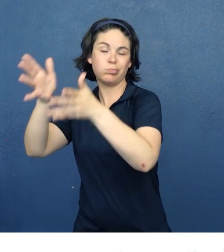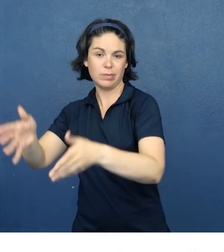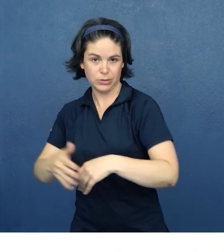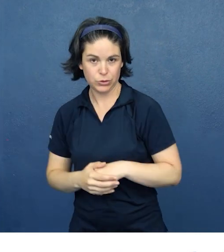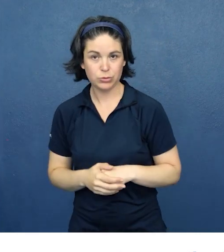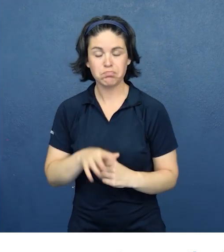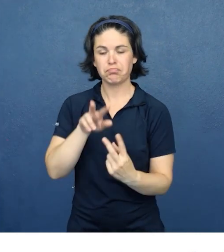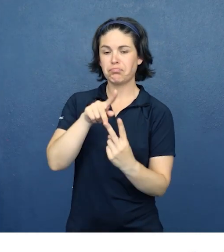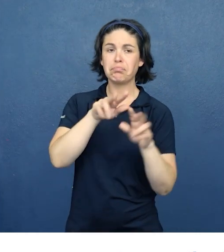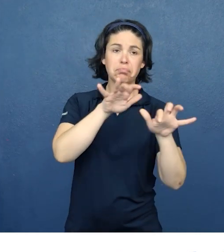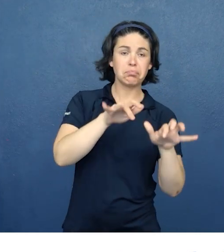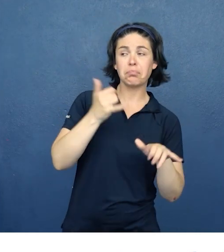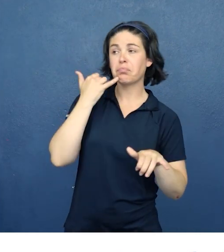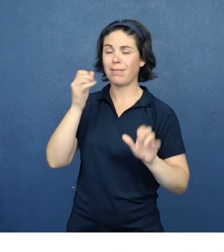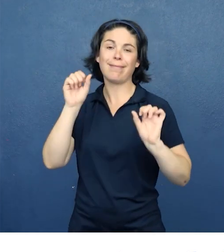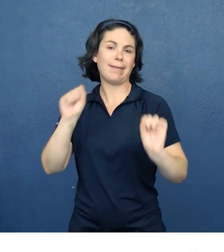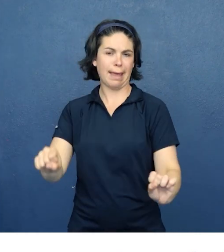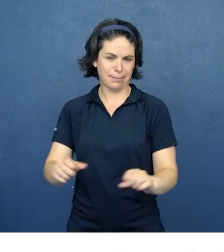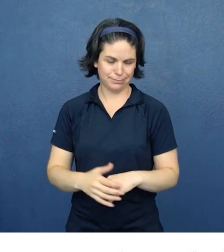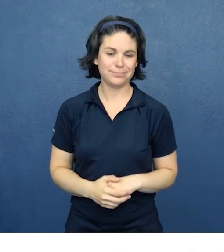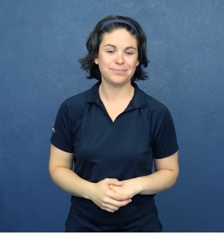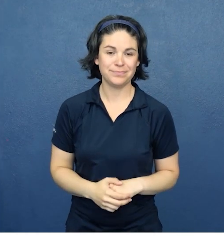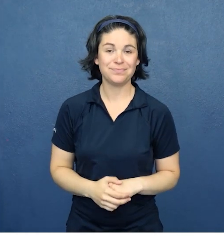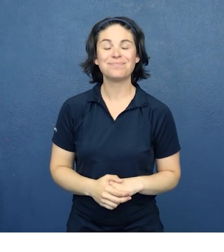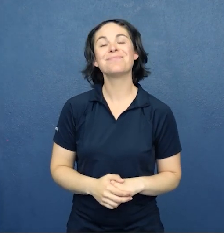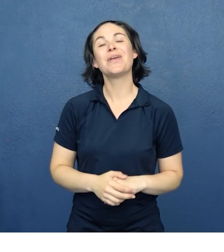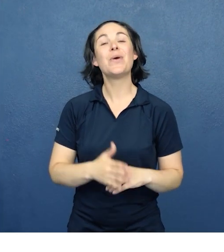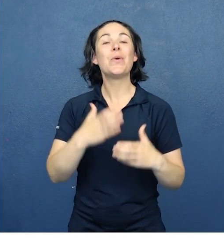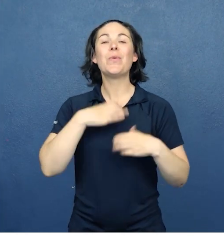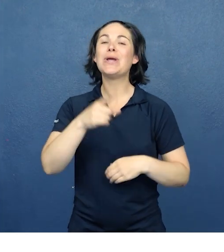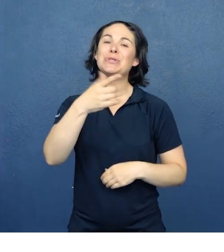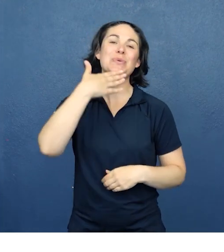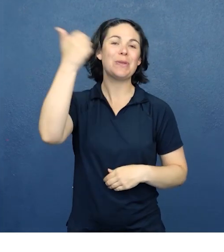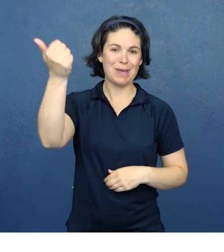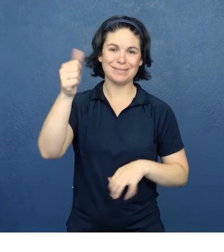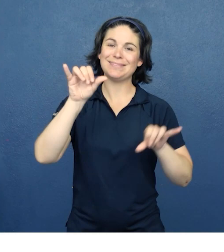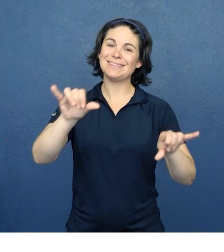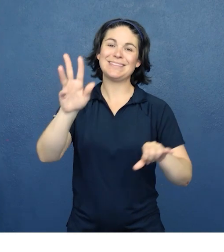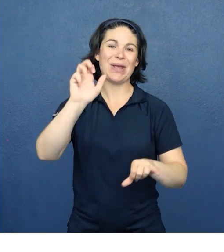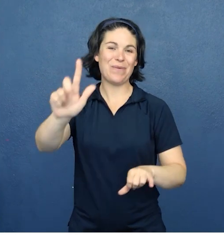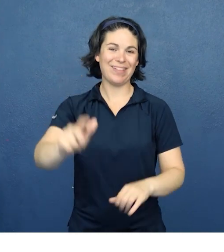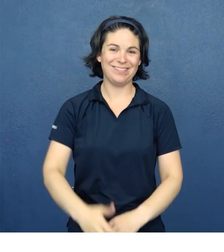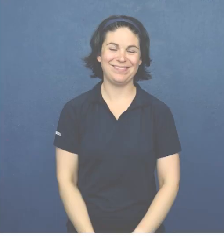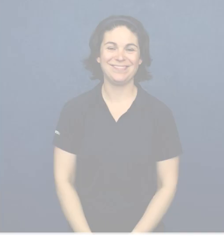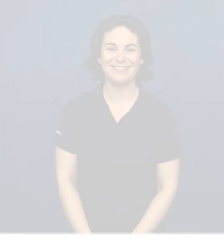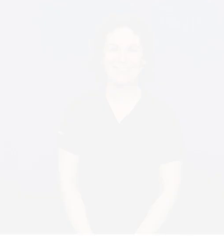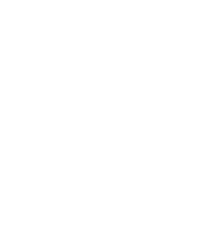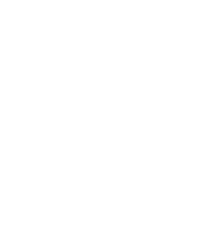if you prefer to leave recorded feedback instead. Wishing you the best, and be well.